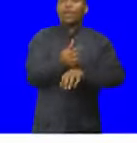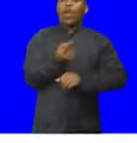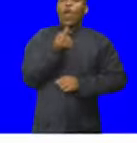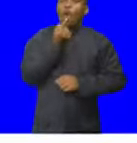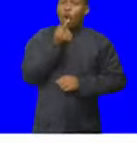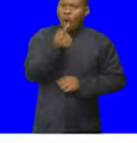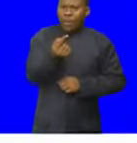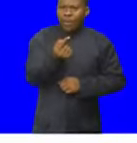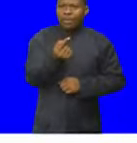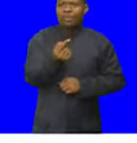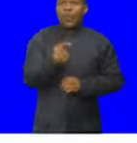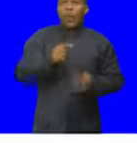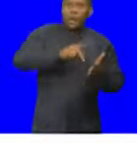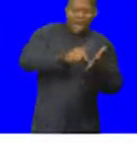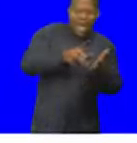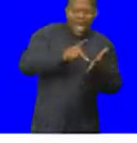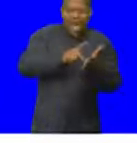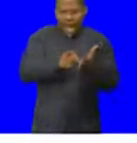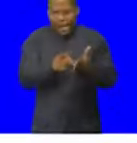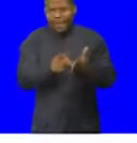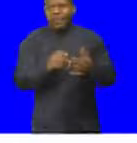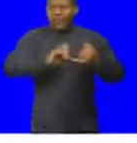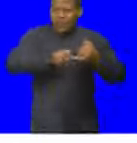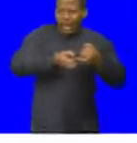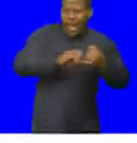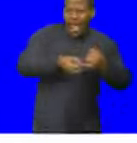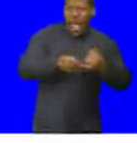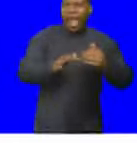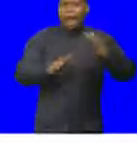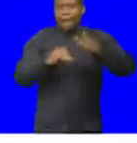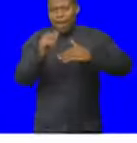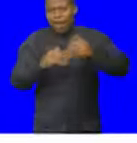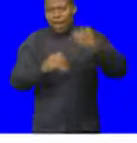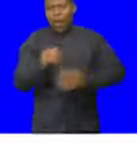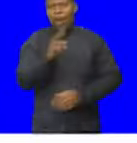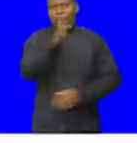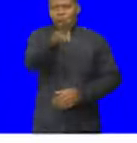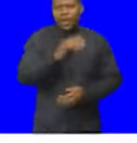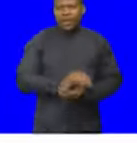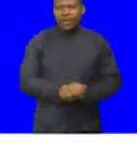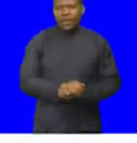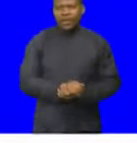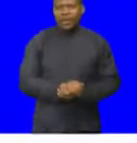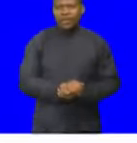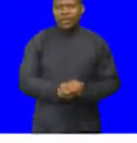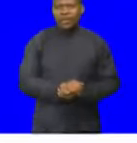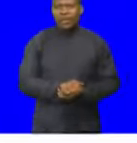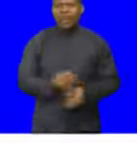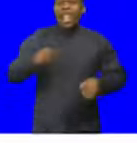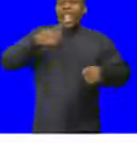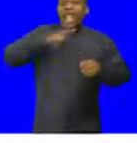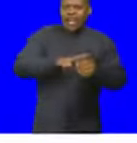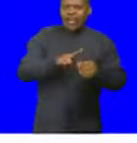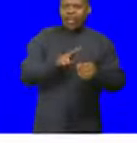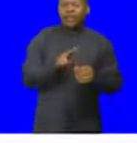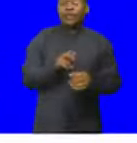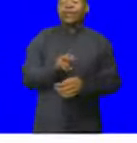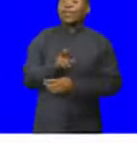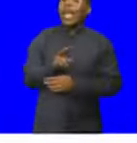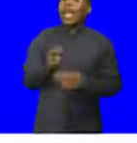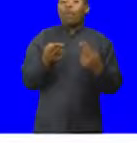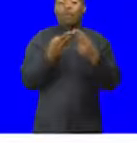uthi kukhona labakwendako kudama kwakha indzawo yokuhlala. Lele sikubona la ngaphandle lamhla kuyasikhombisa